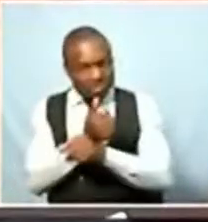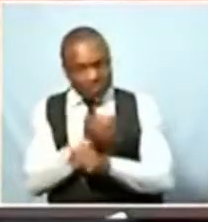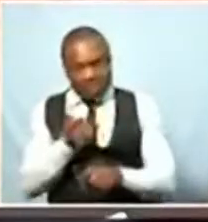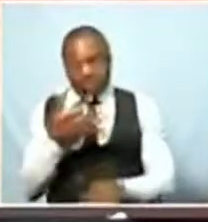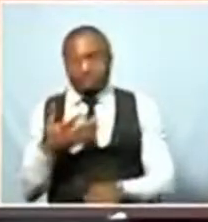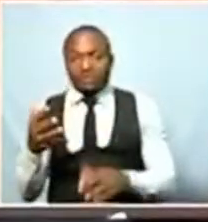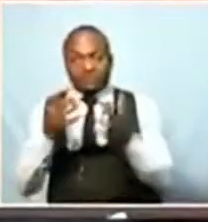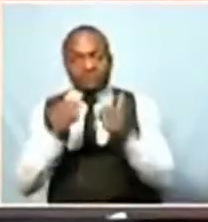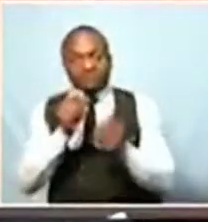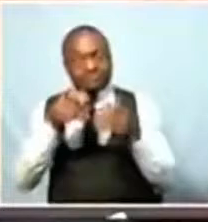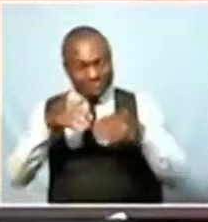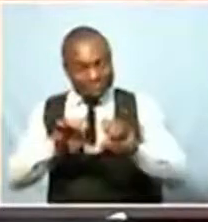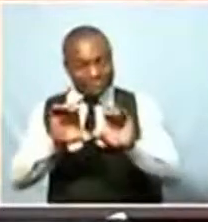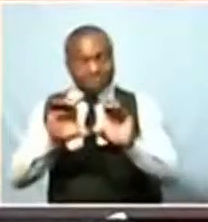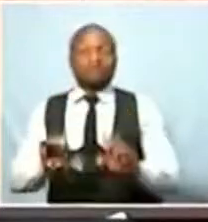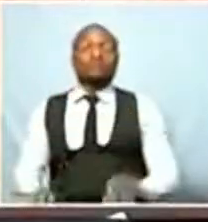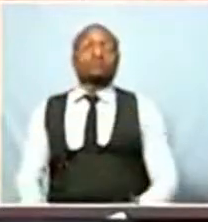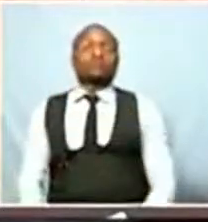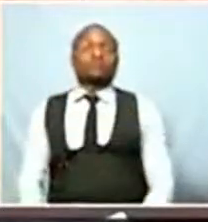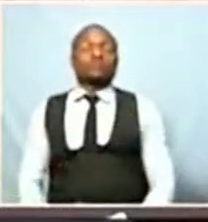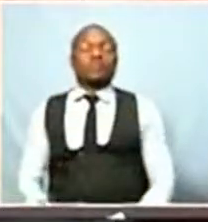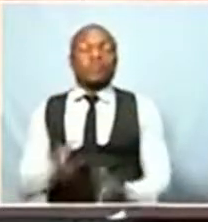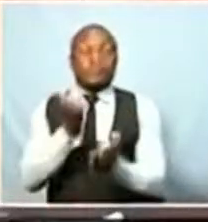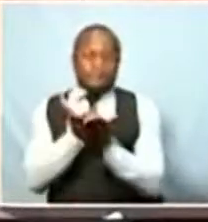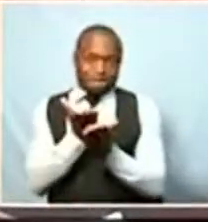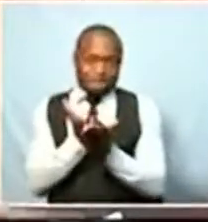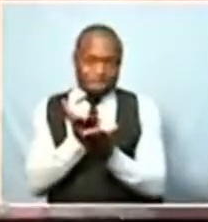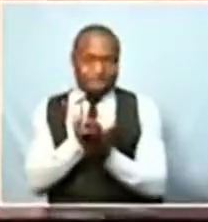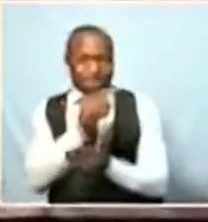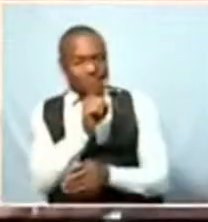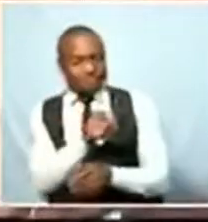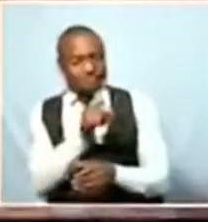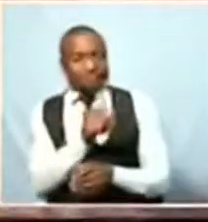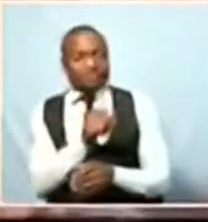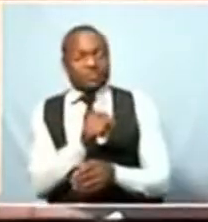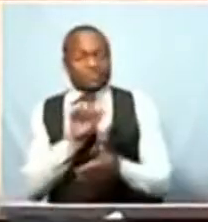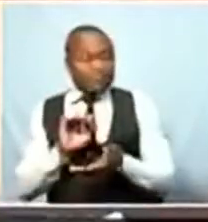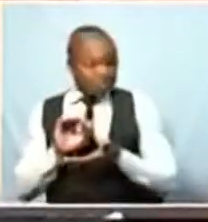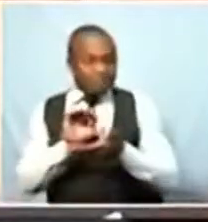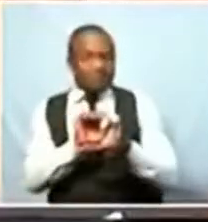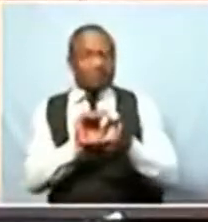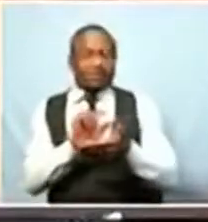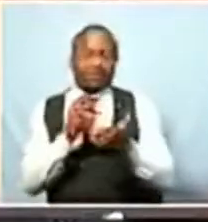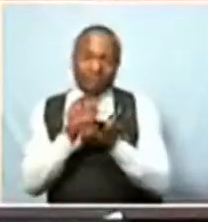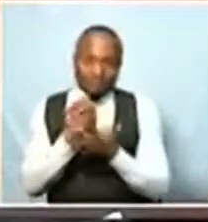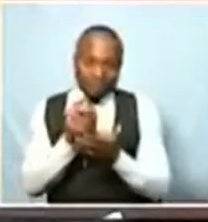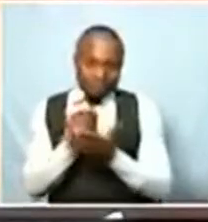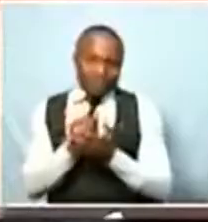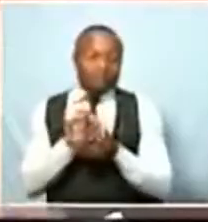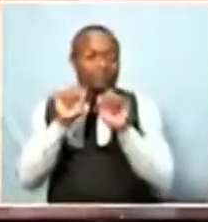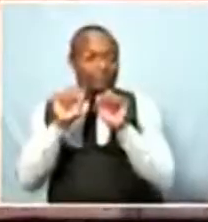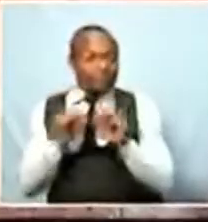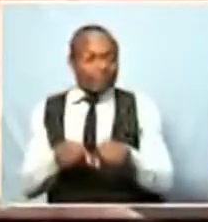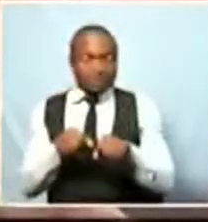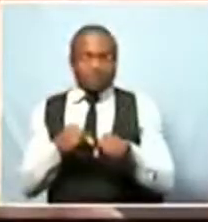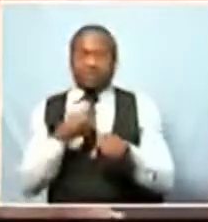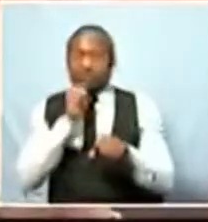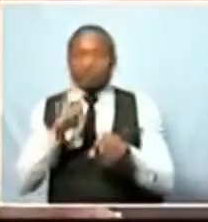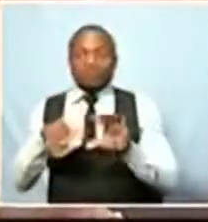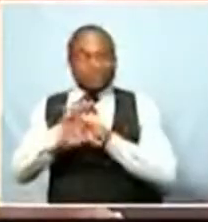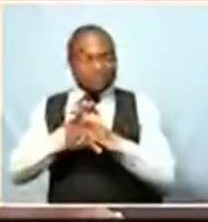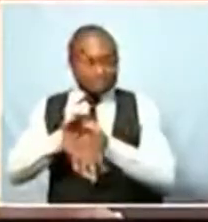would like that to proceed. We are requesting that that allocation of resources shouldn't